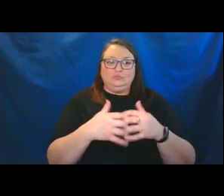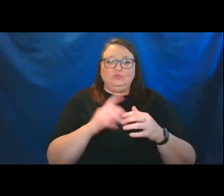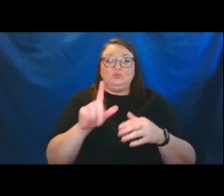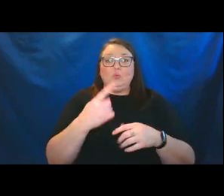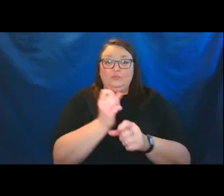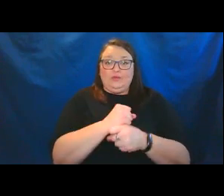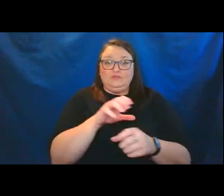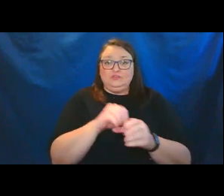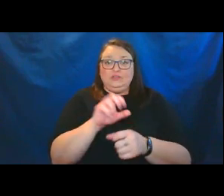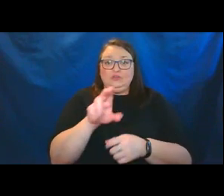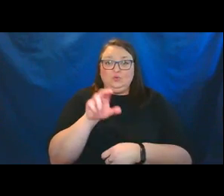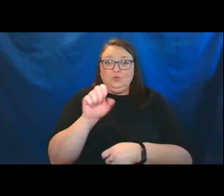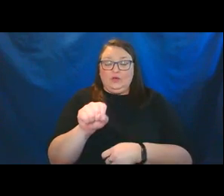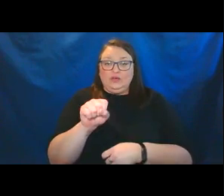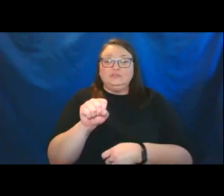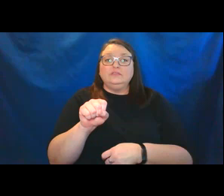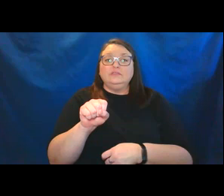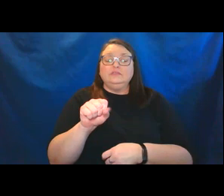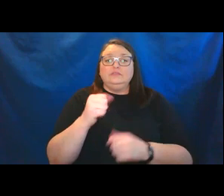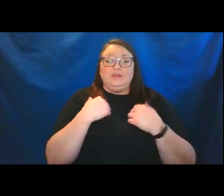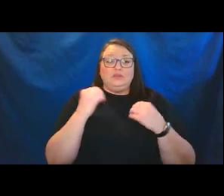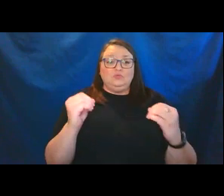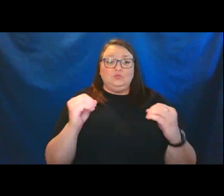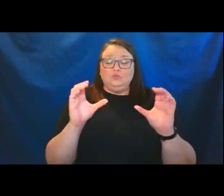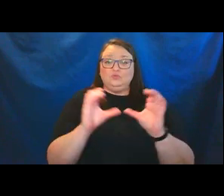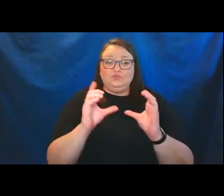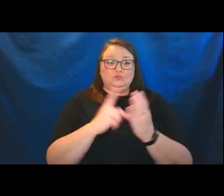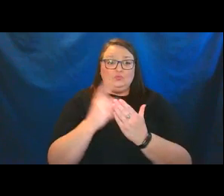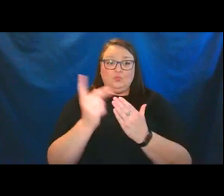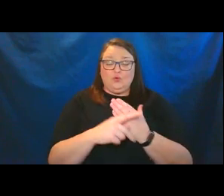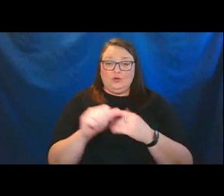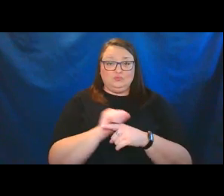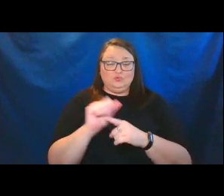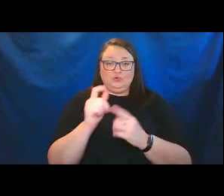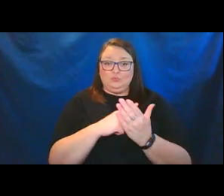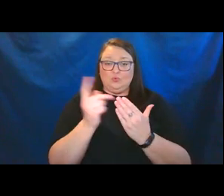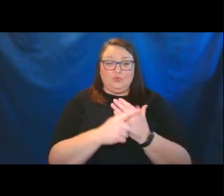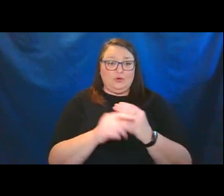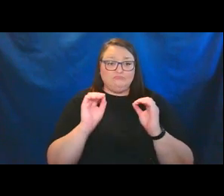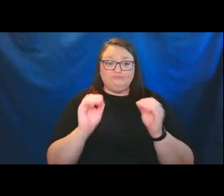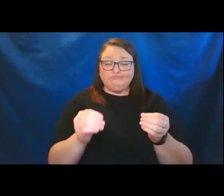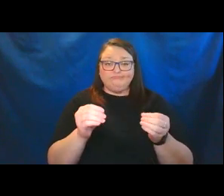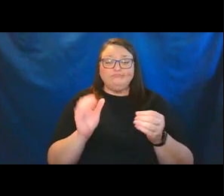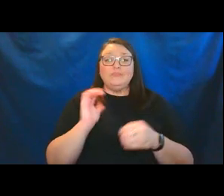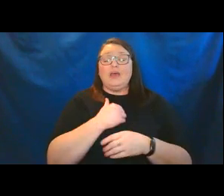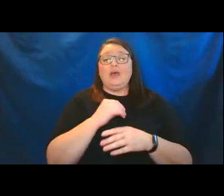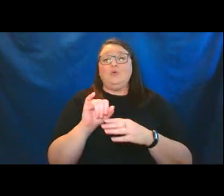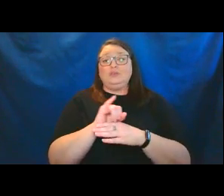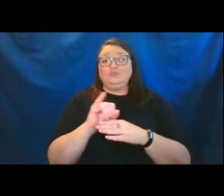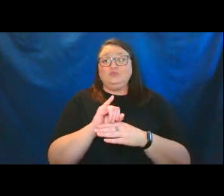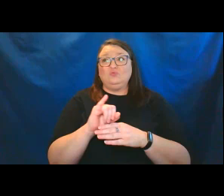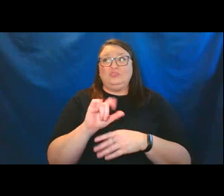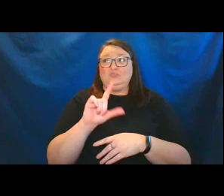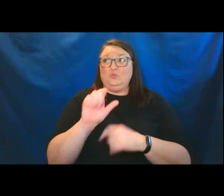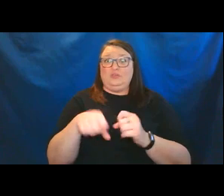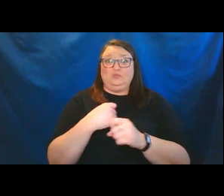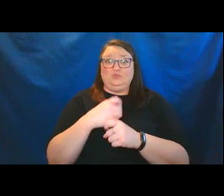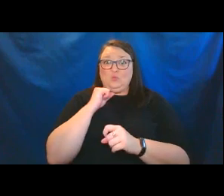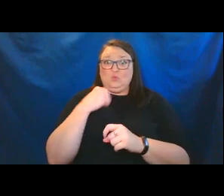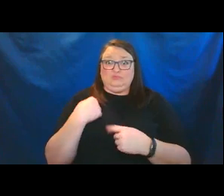in the U.S., has no certification program or training program. Our industry is 20 years old, full